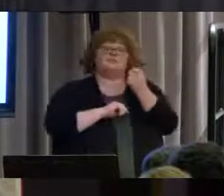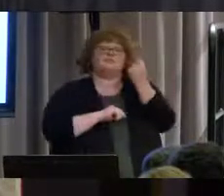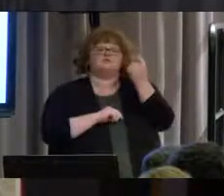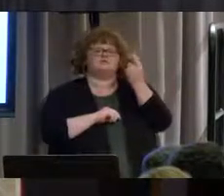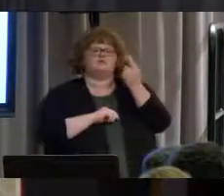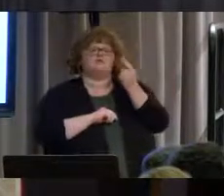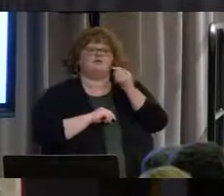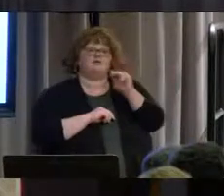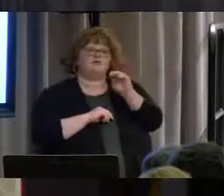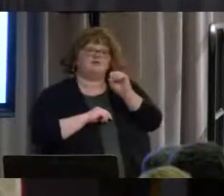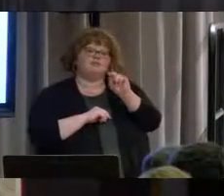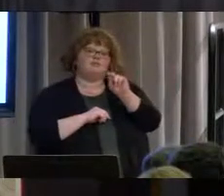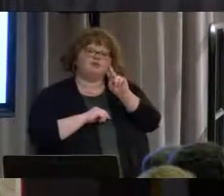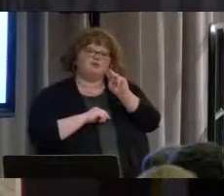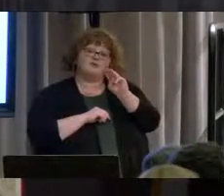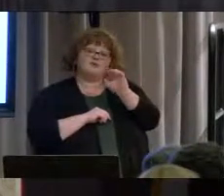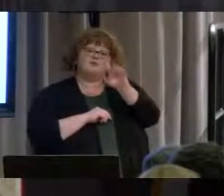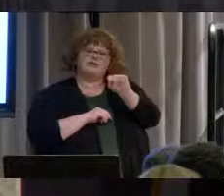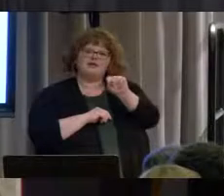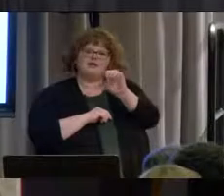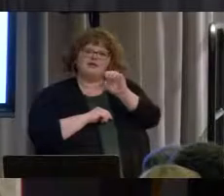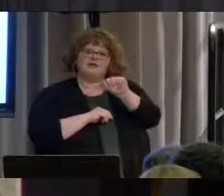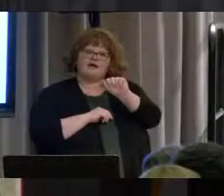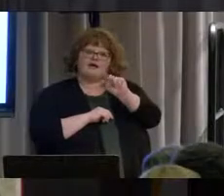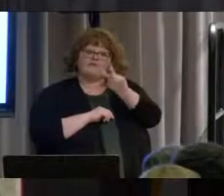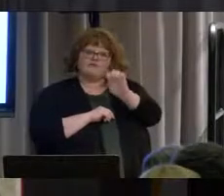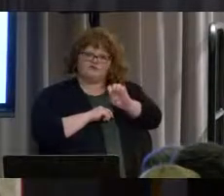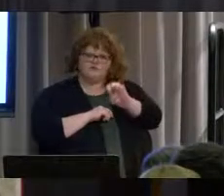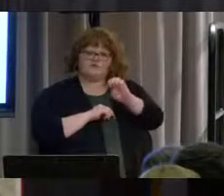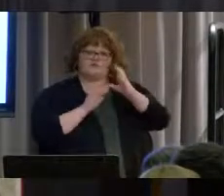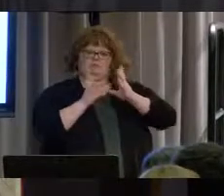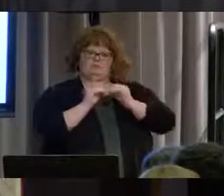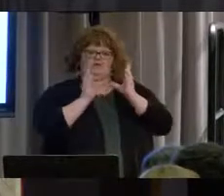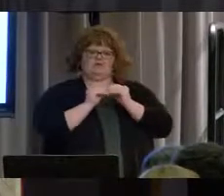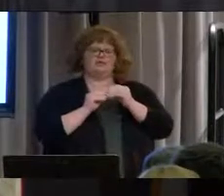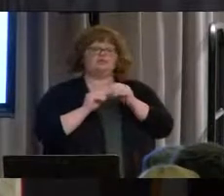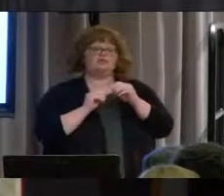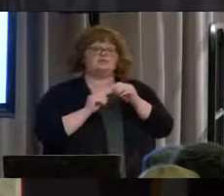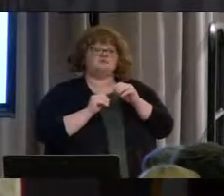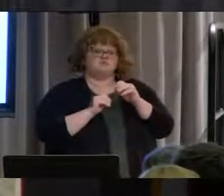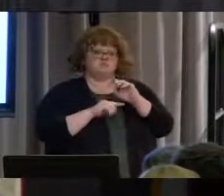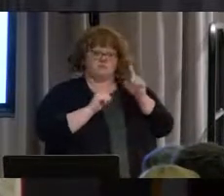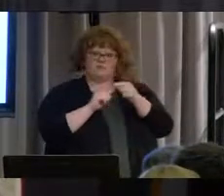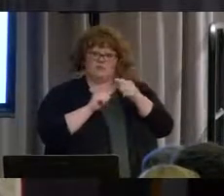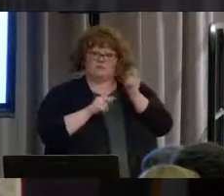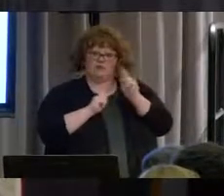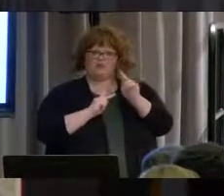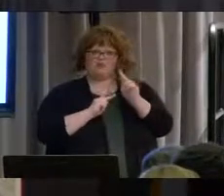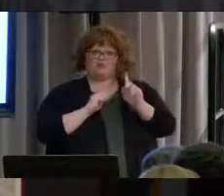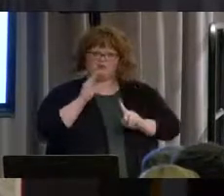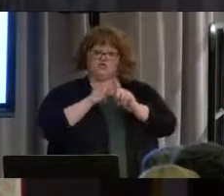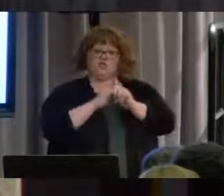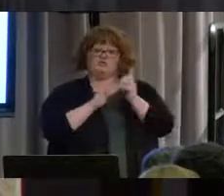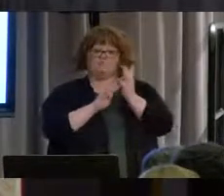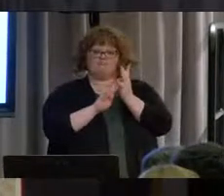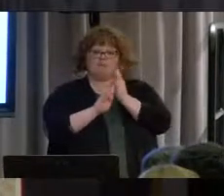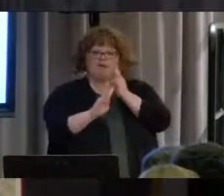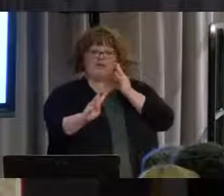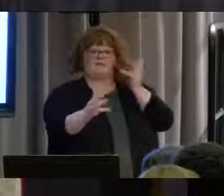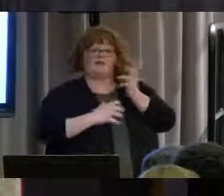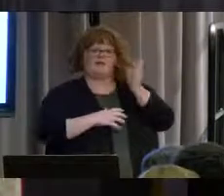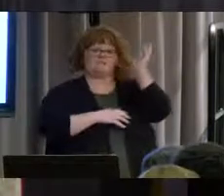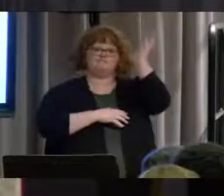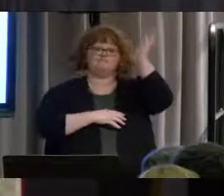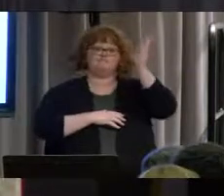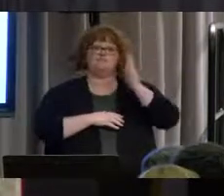that people would line up at the microphone and you couldn't tell what they were going to say about what they look like, you know, by their race or gender